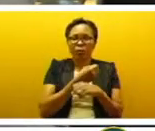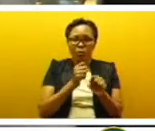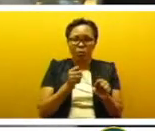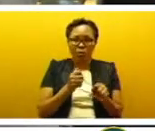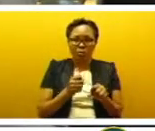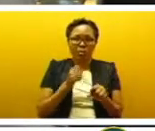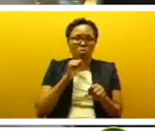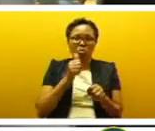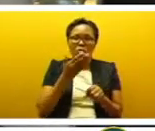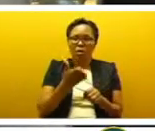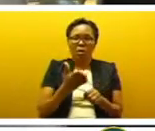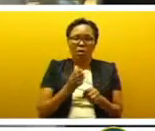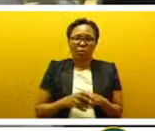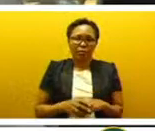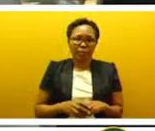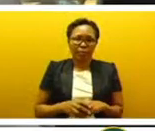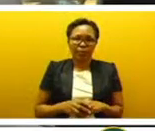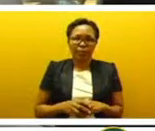Also,